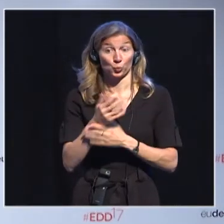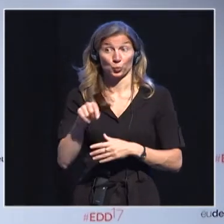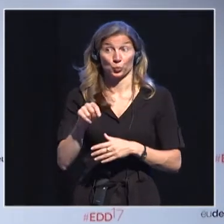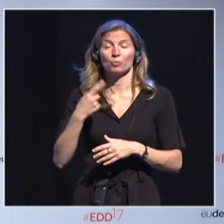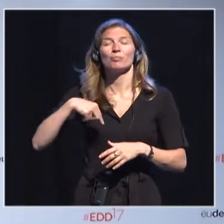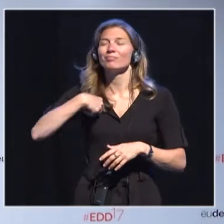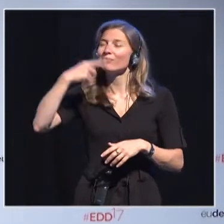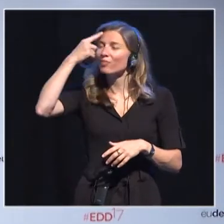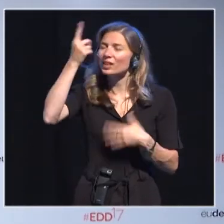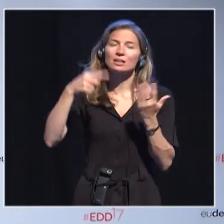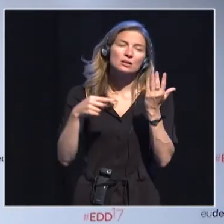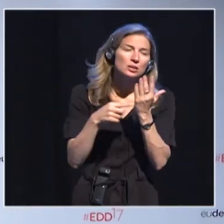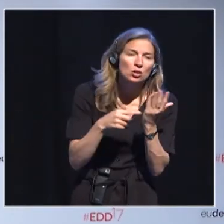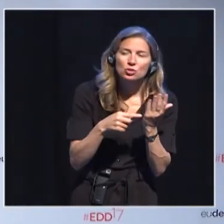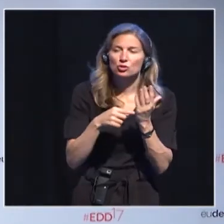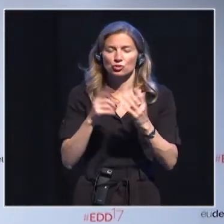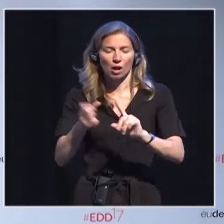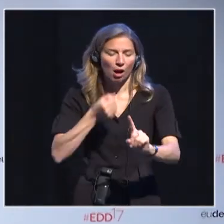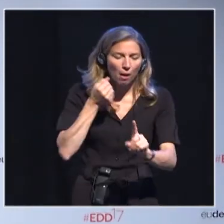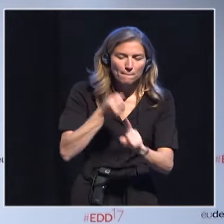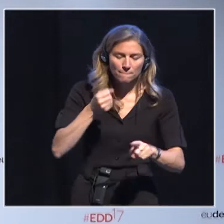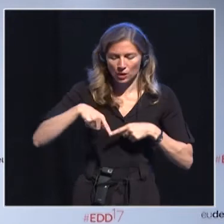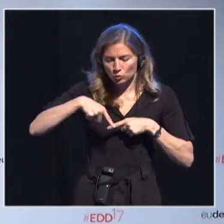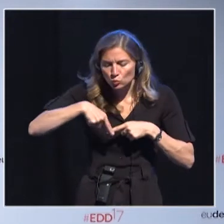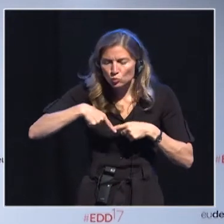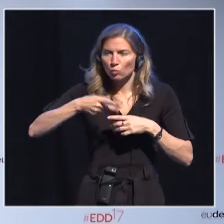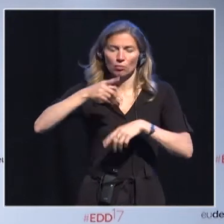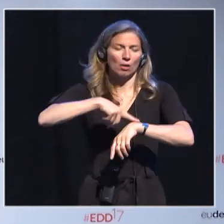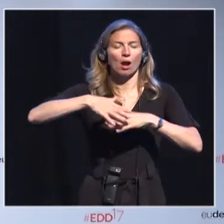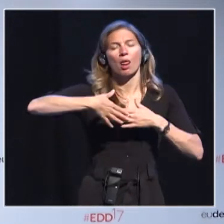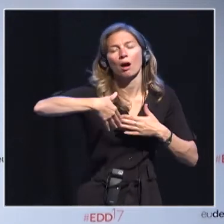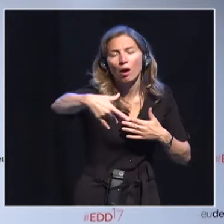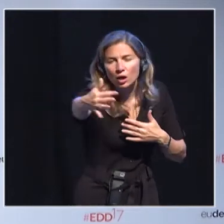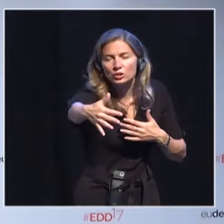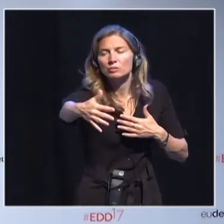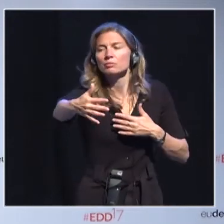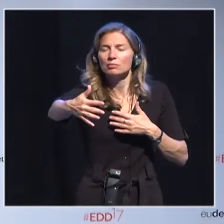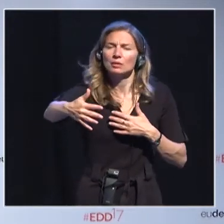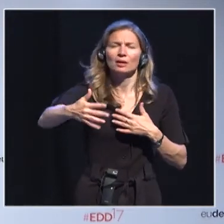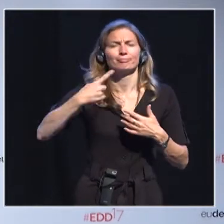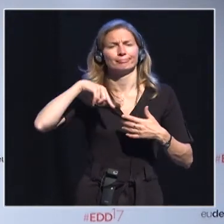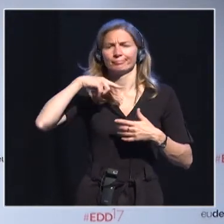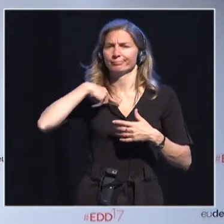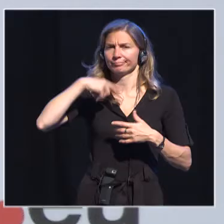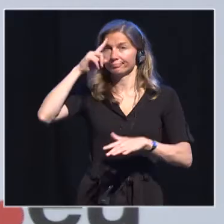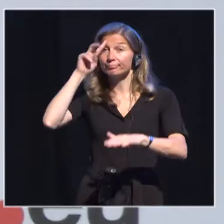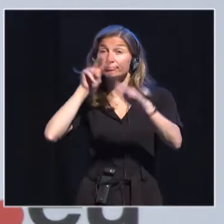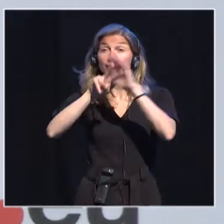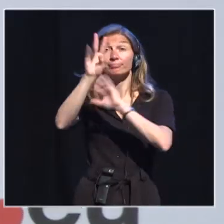short term and underestimate its impact in the long term. The technology that we're bringing today is 1/10 of the cost